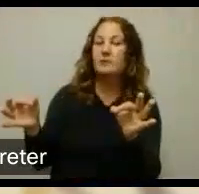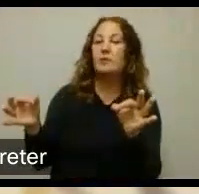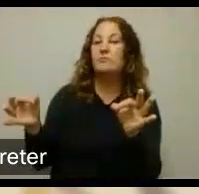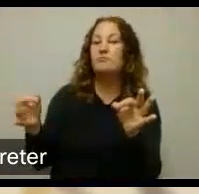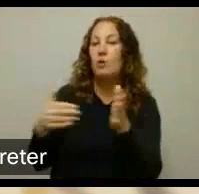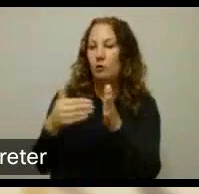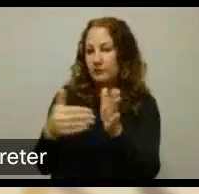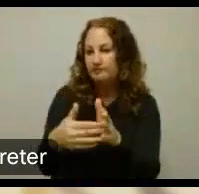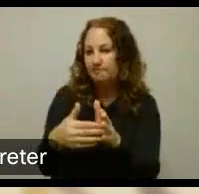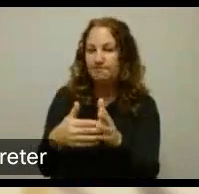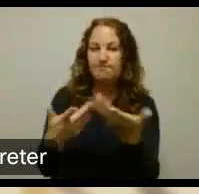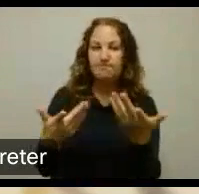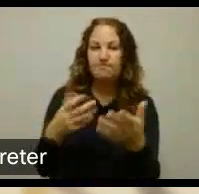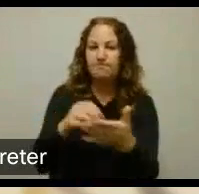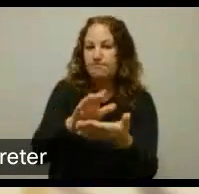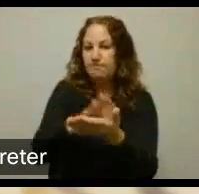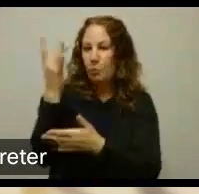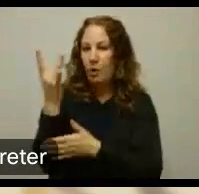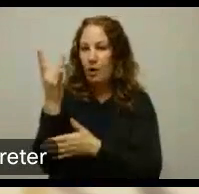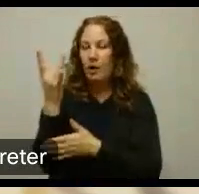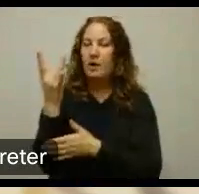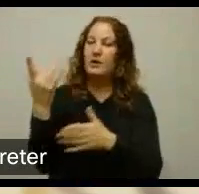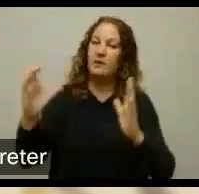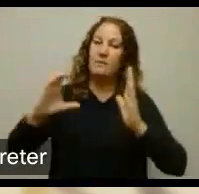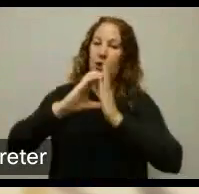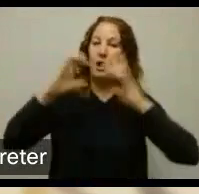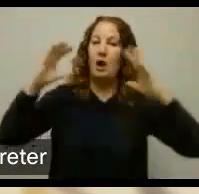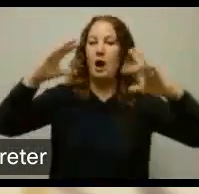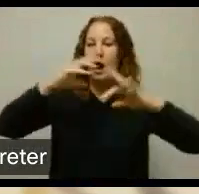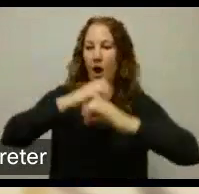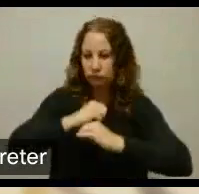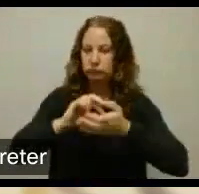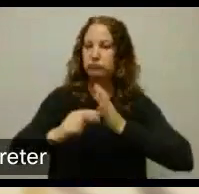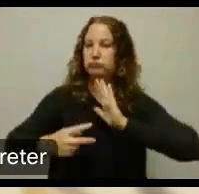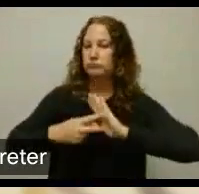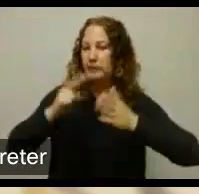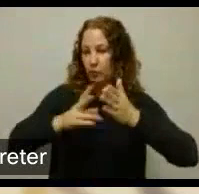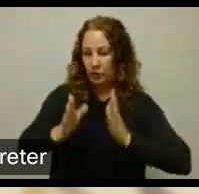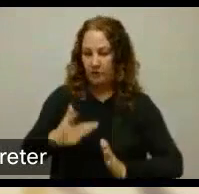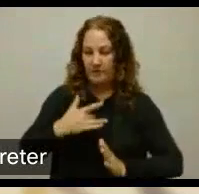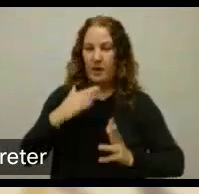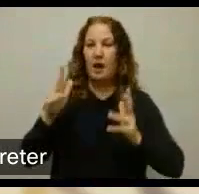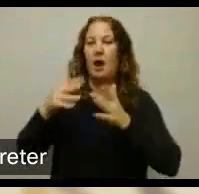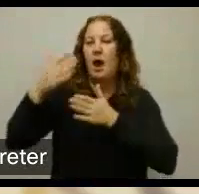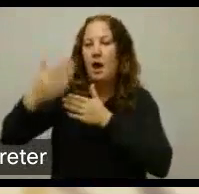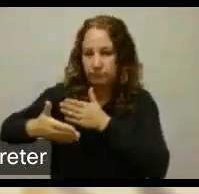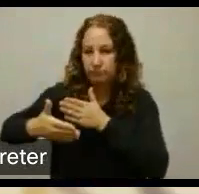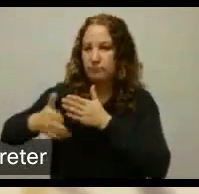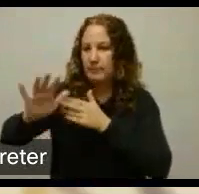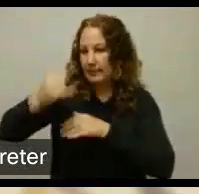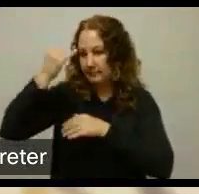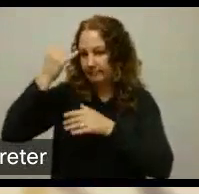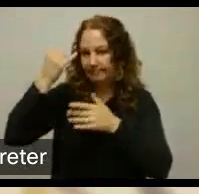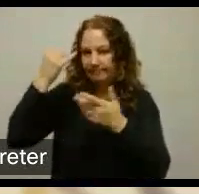included to kind of wrap up the paragraph so that the reader has a sense of finality with this